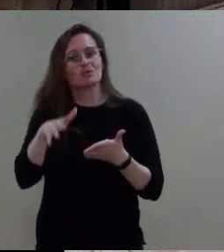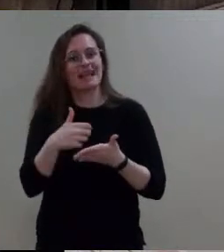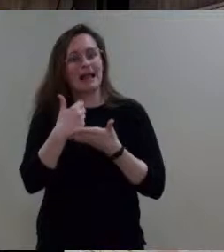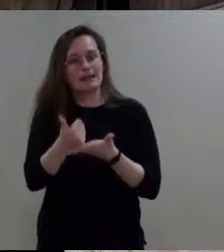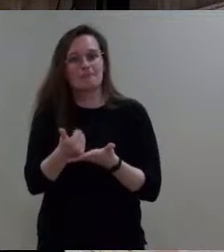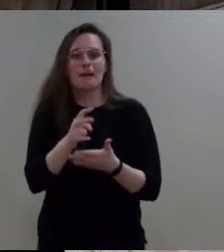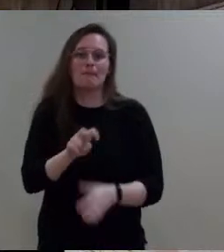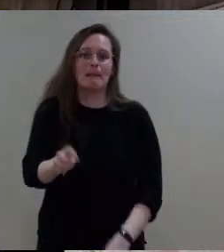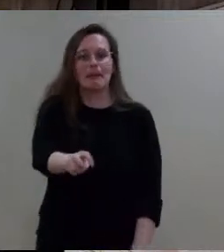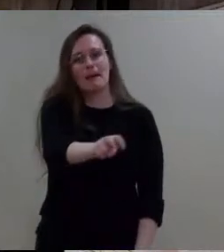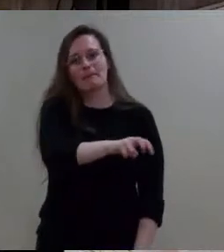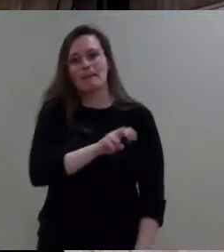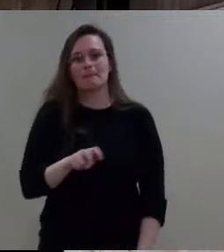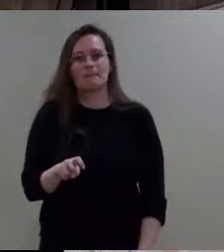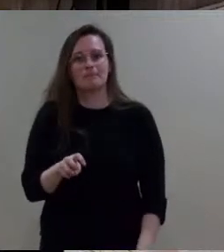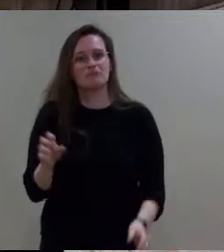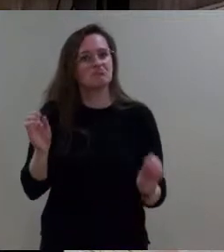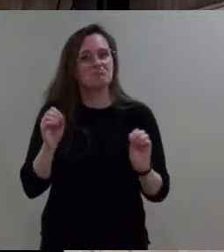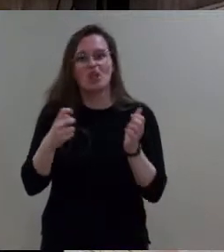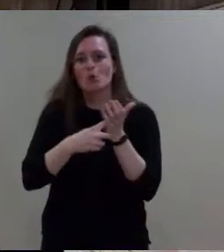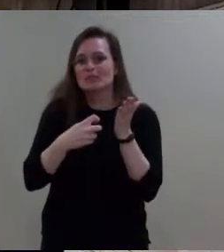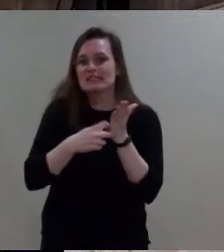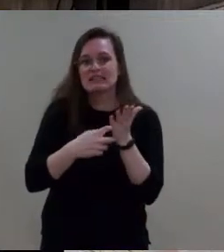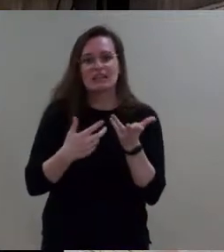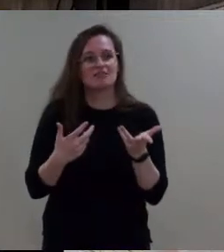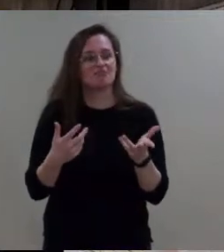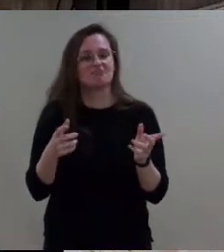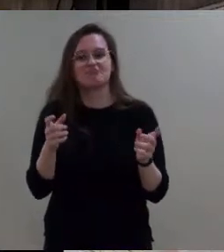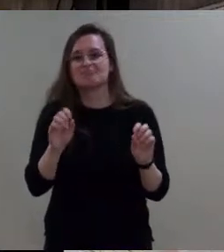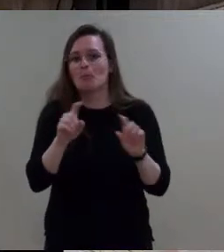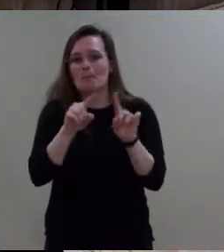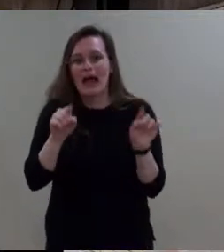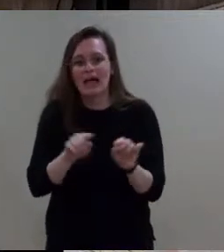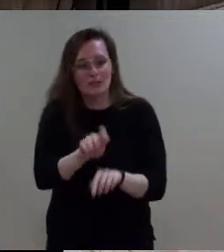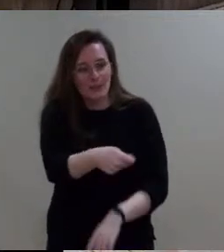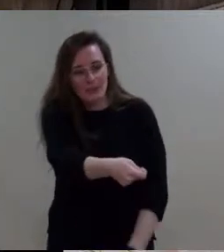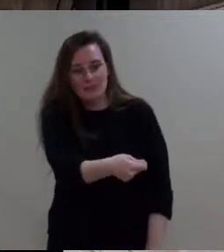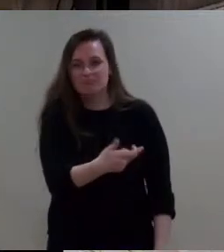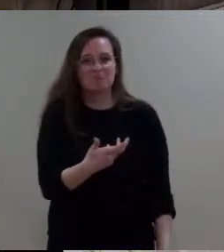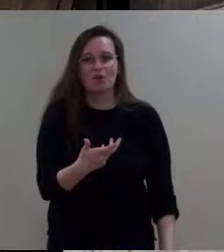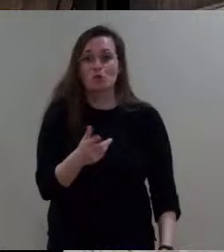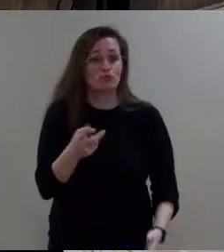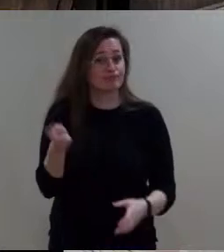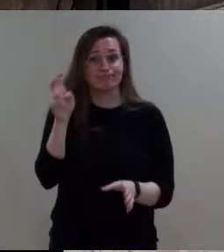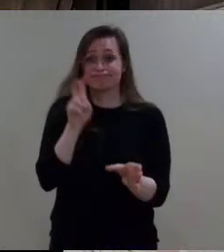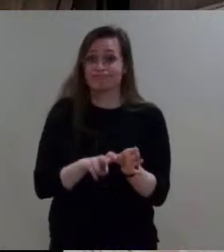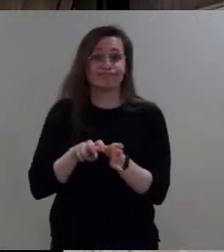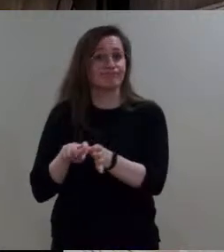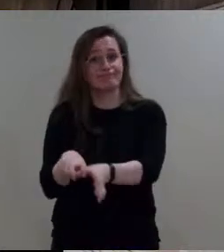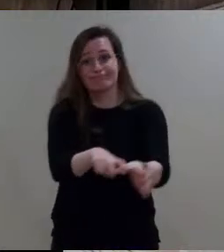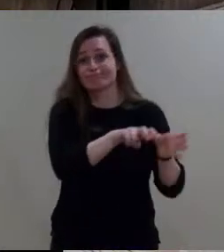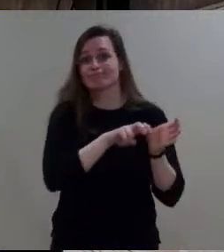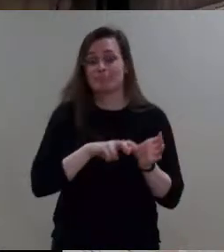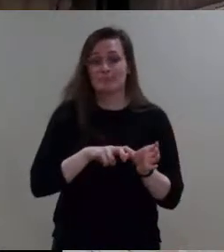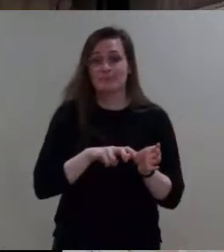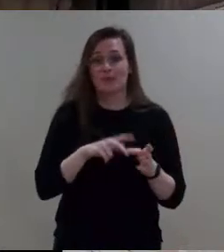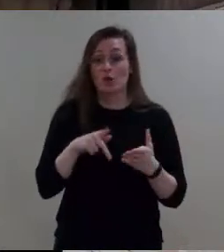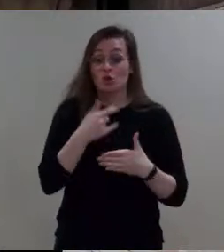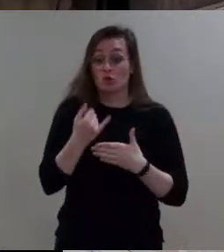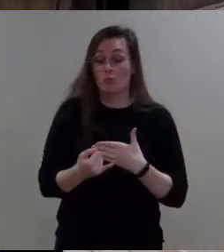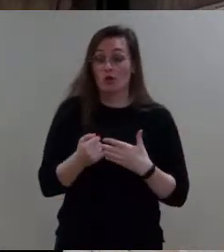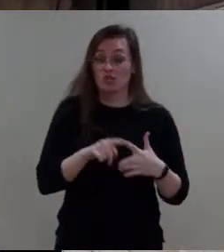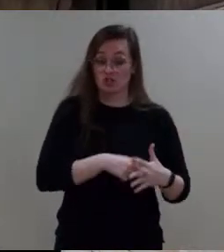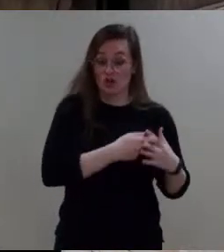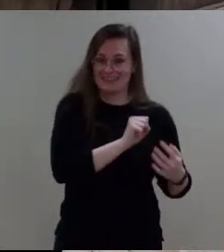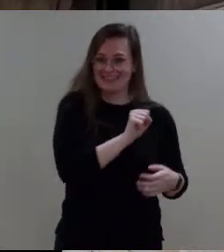There was no tickets or pass needed. They would just hop on and enjoy it. The project was run from September to June,